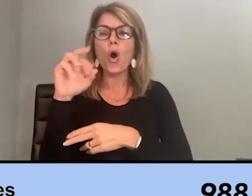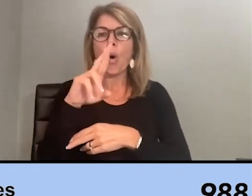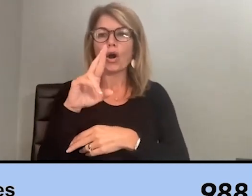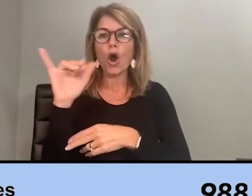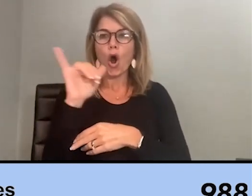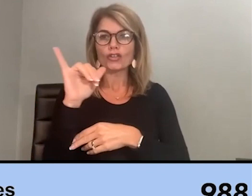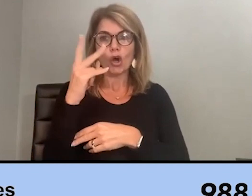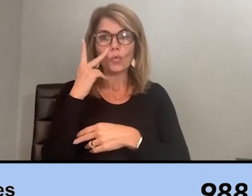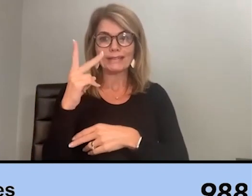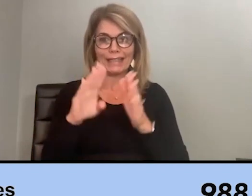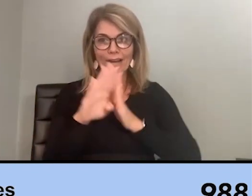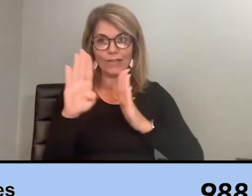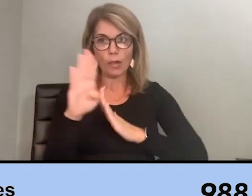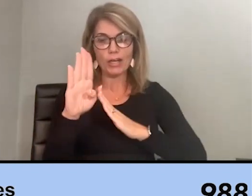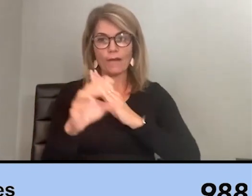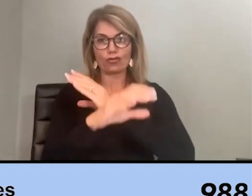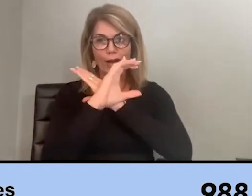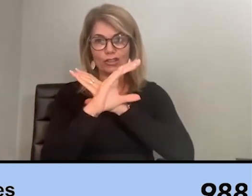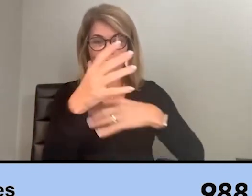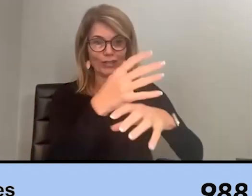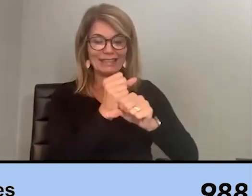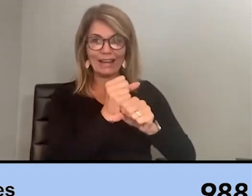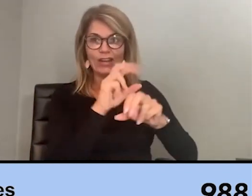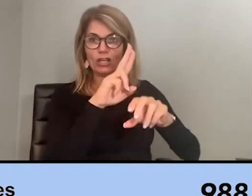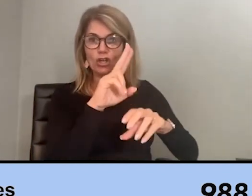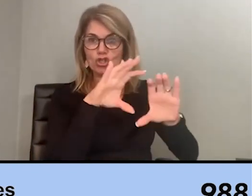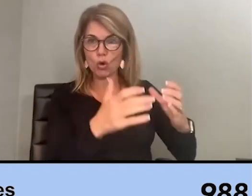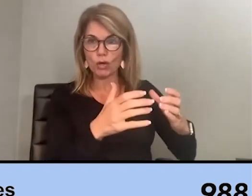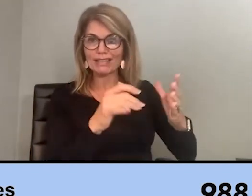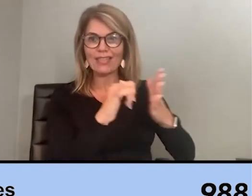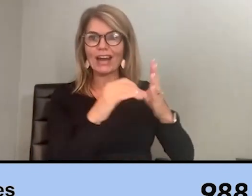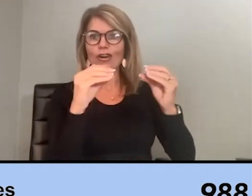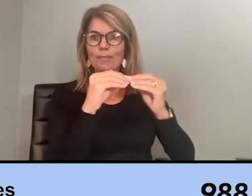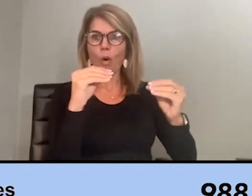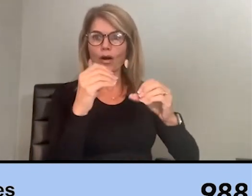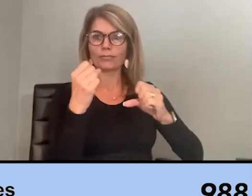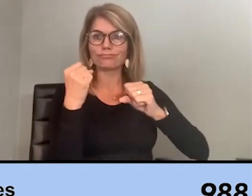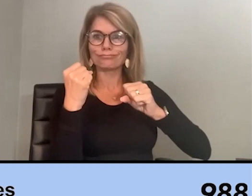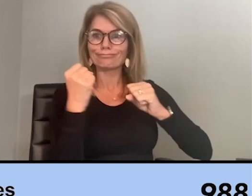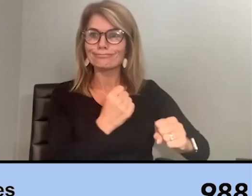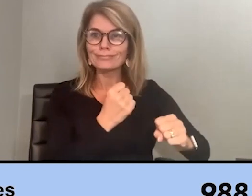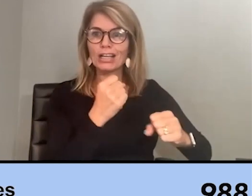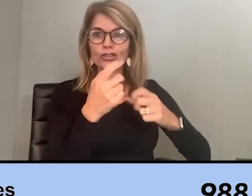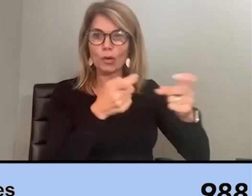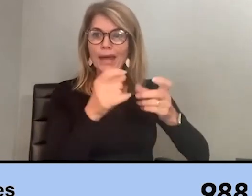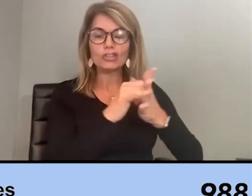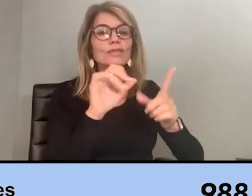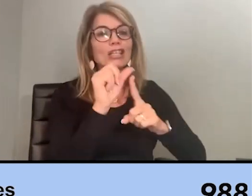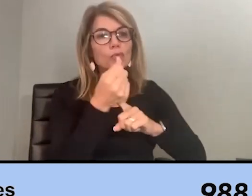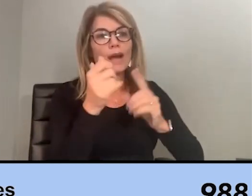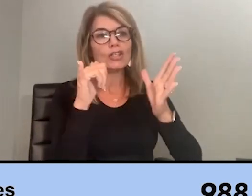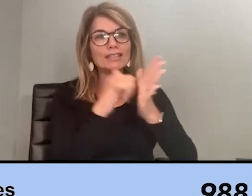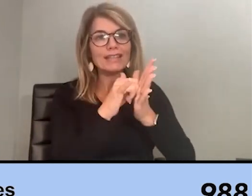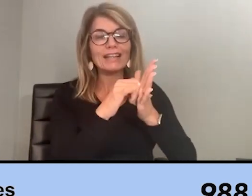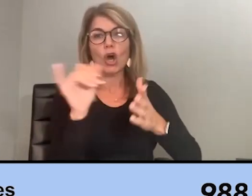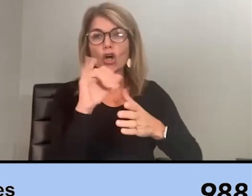seeing the development of crisis receiving units, which are more equipped to manage the situations that come up in the space of behavioral